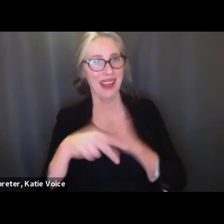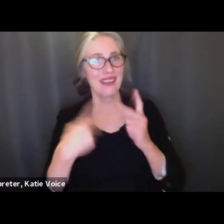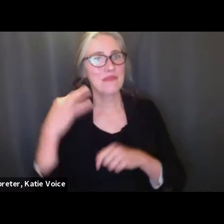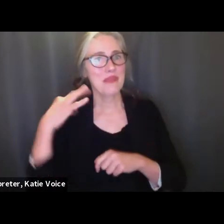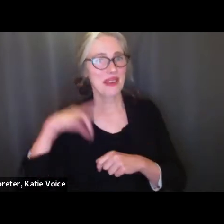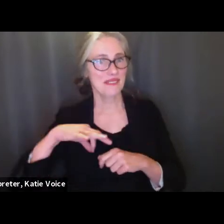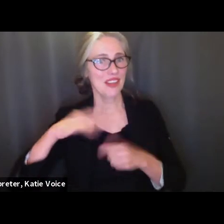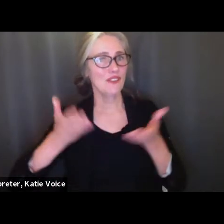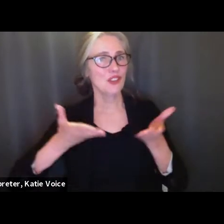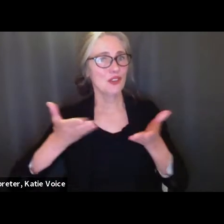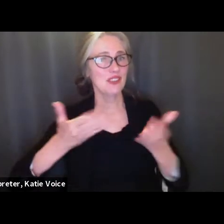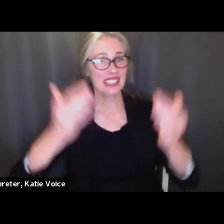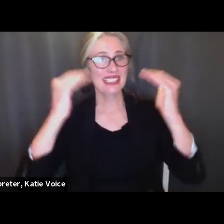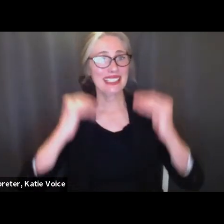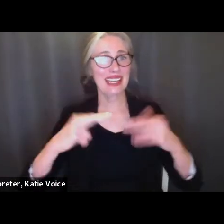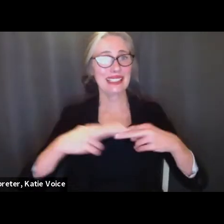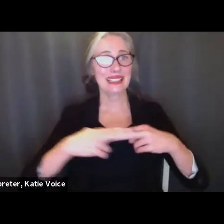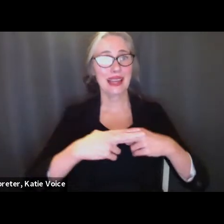slide.